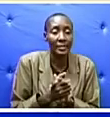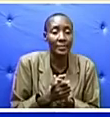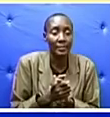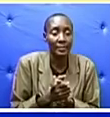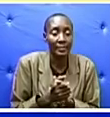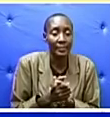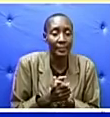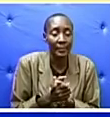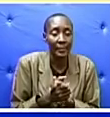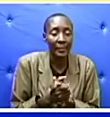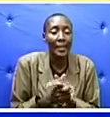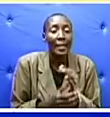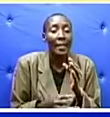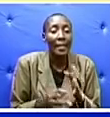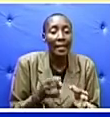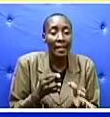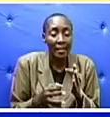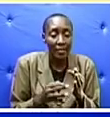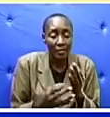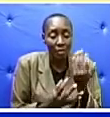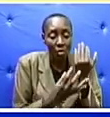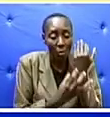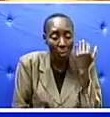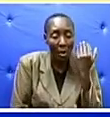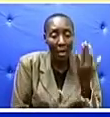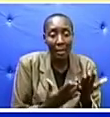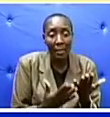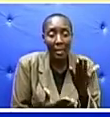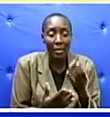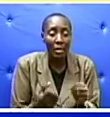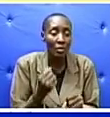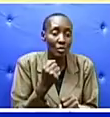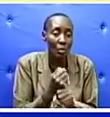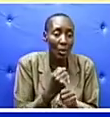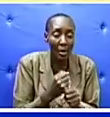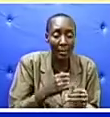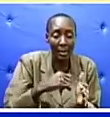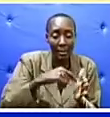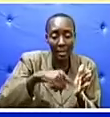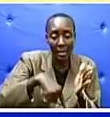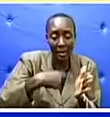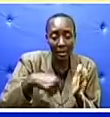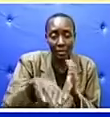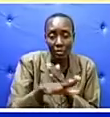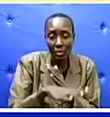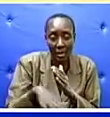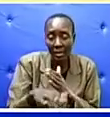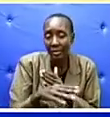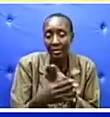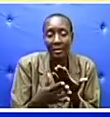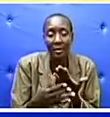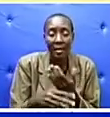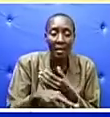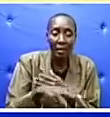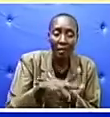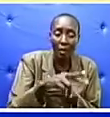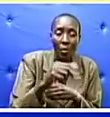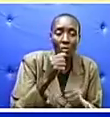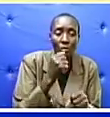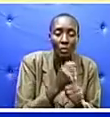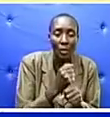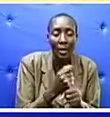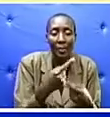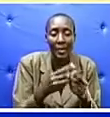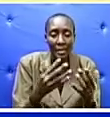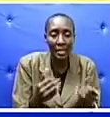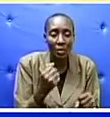low income earner is somebody who works maybe at industry area. They work, they do manual jobs. True. They don't have jobs anymore. People who work